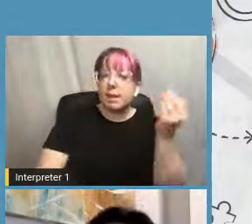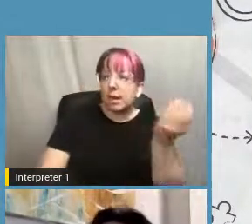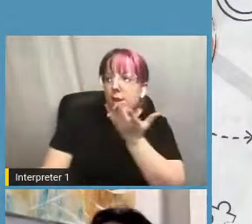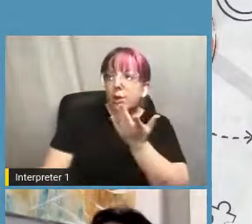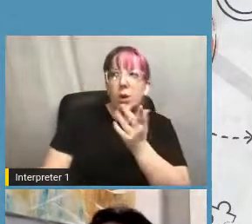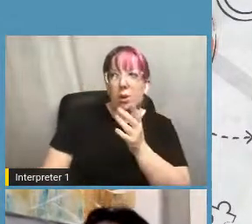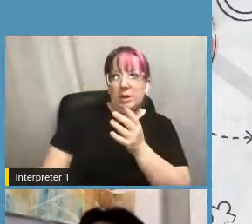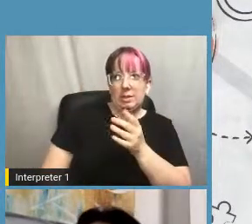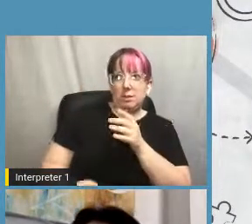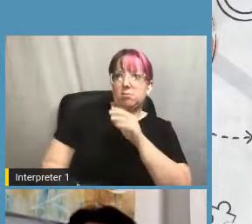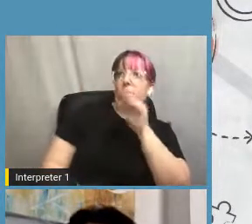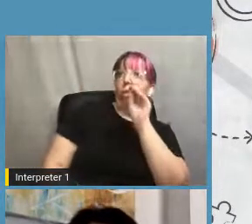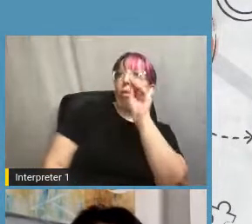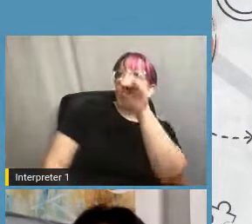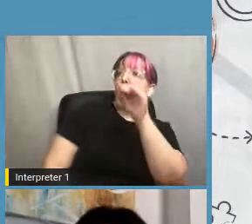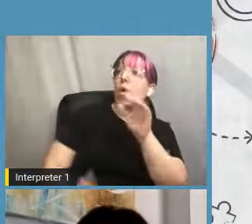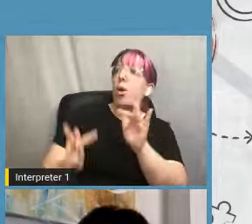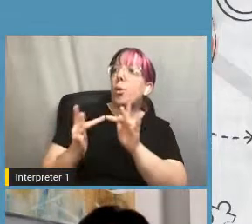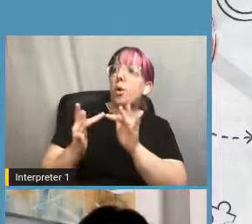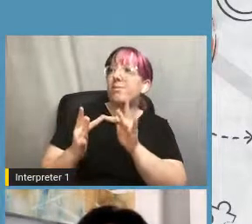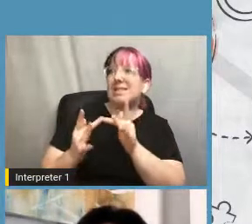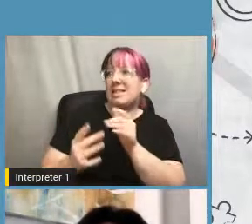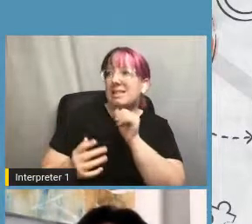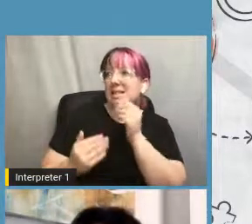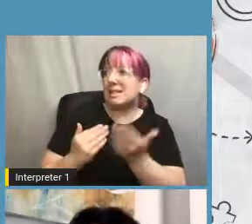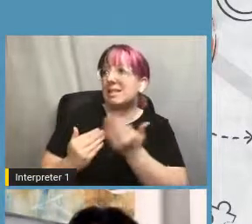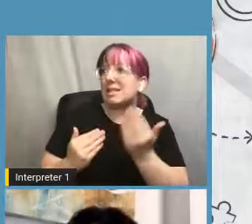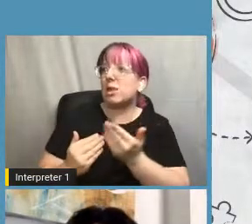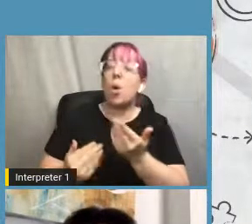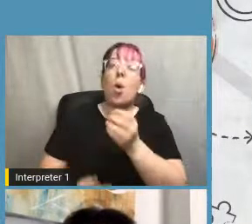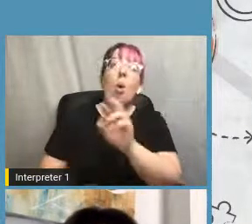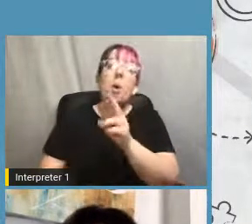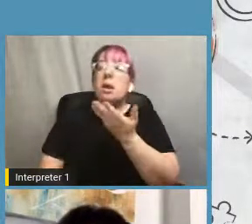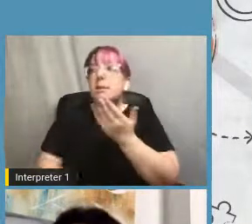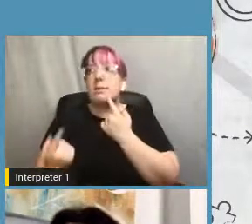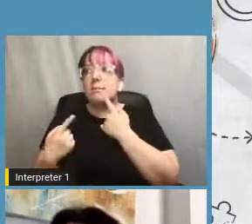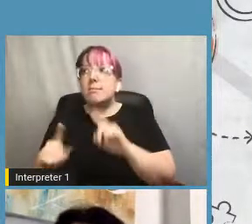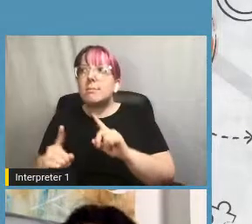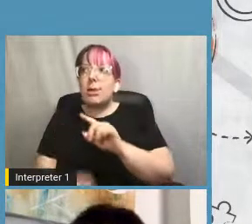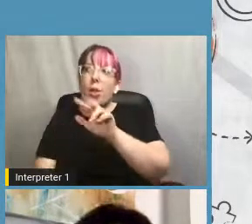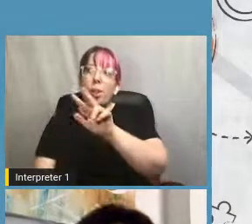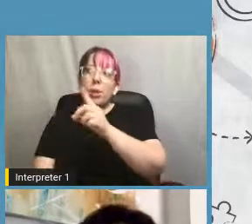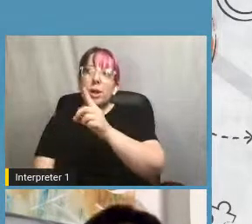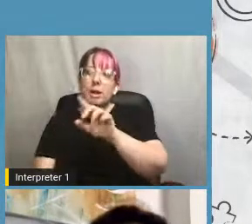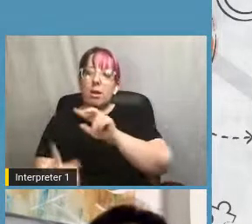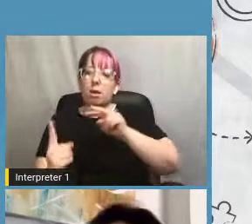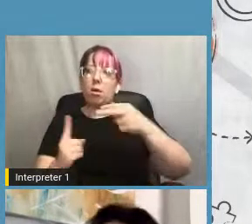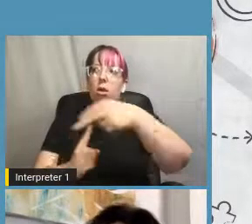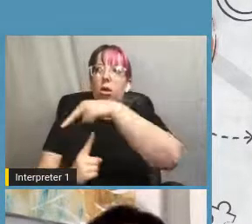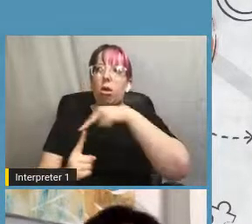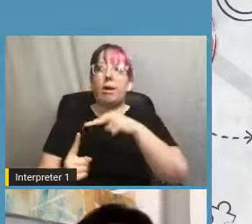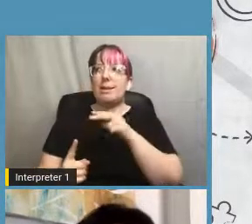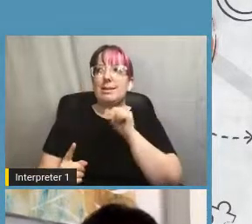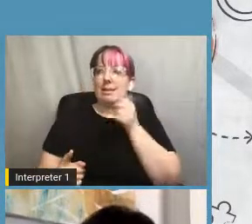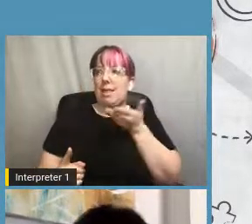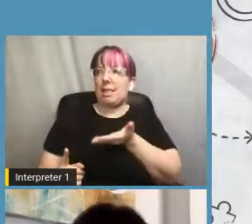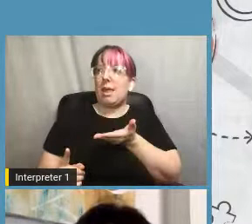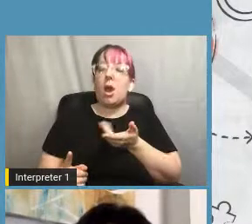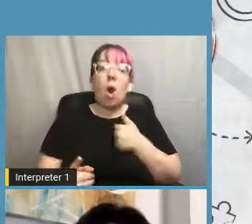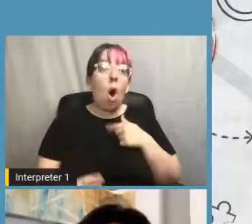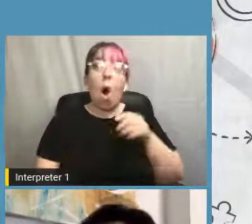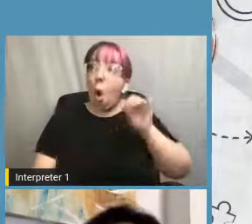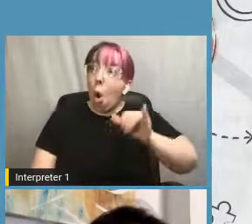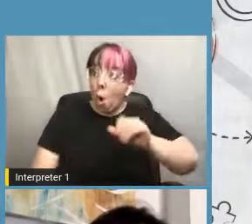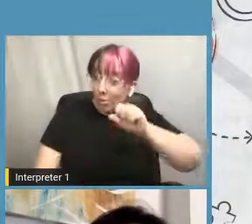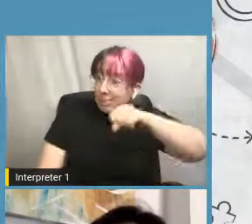easily, or no, this will not work because we don't have a 3D asset yet and it's going to cost us, or yeah, we have this, we can actually put